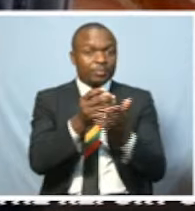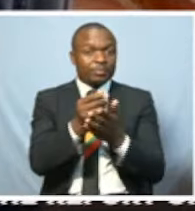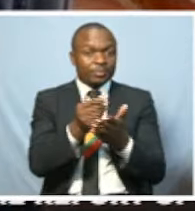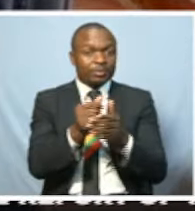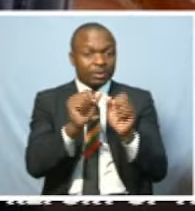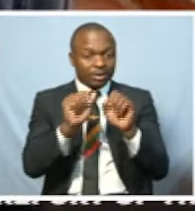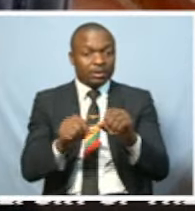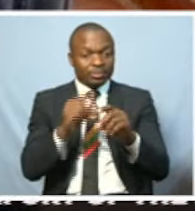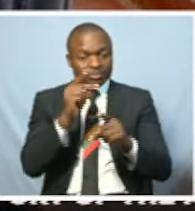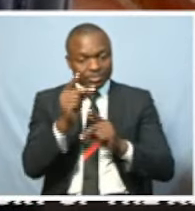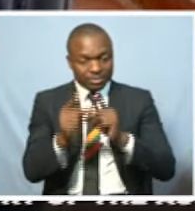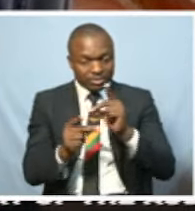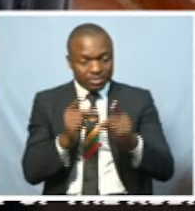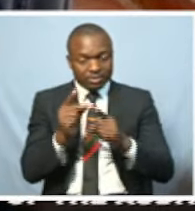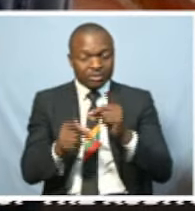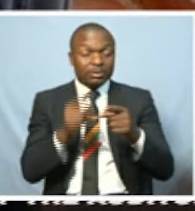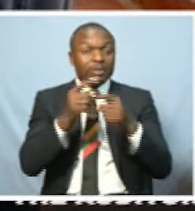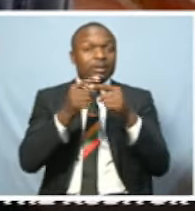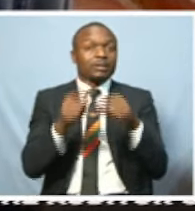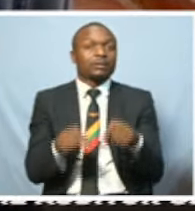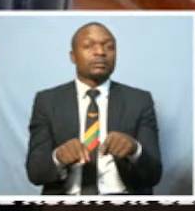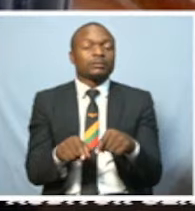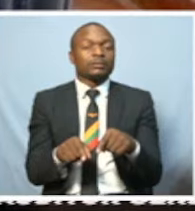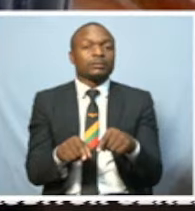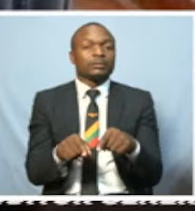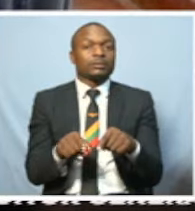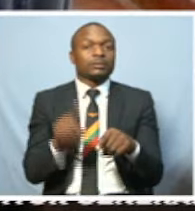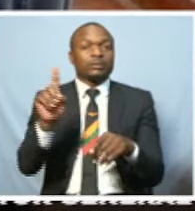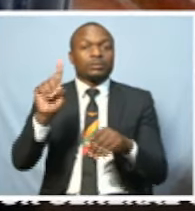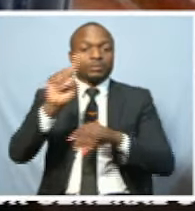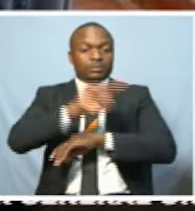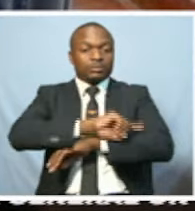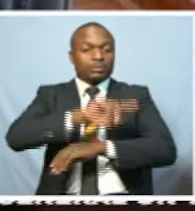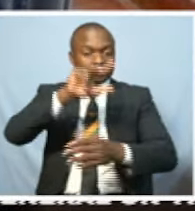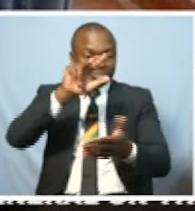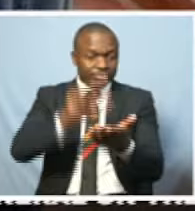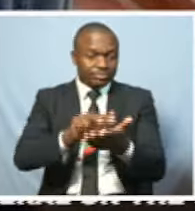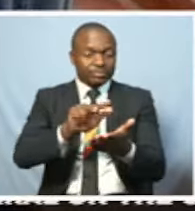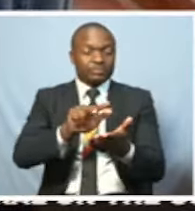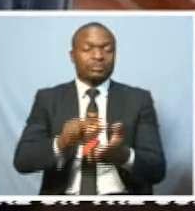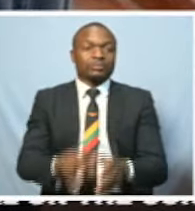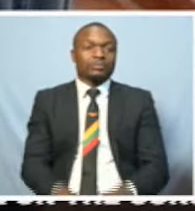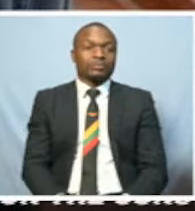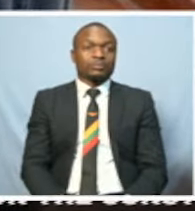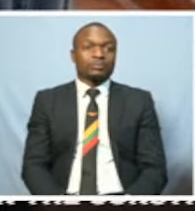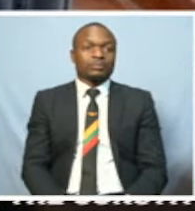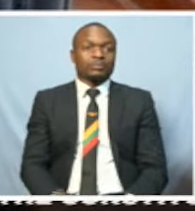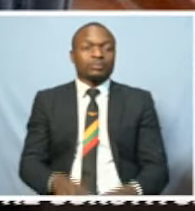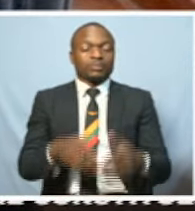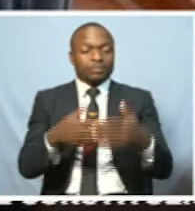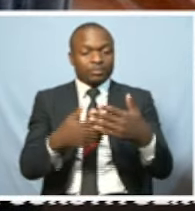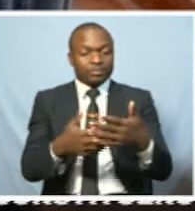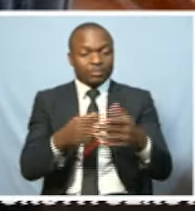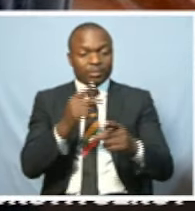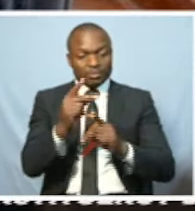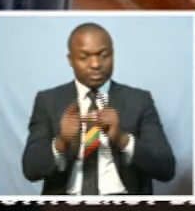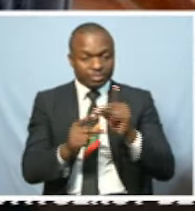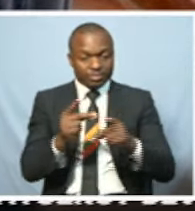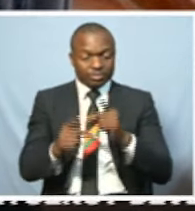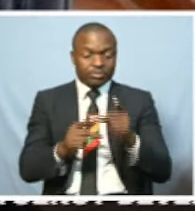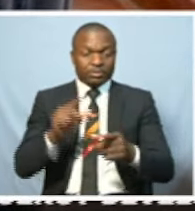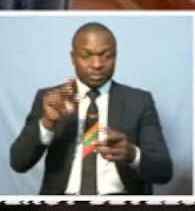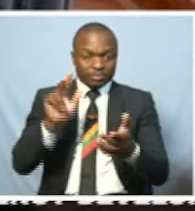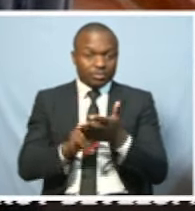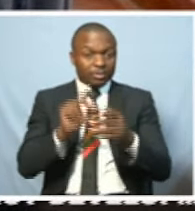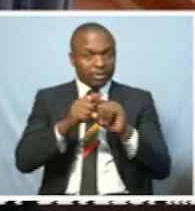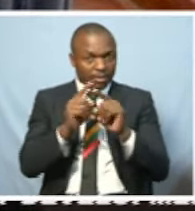process. Then it so happens that within 1 day of signing, the document can be processed and signed. But